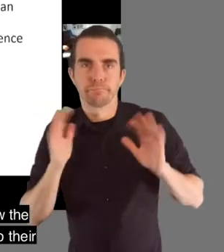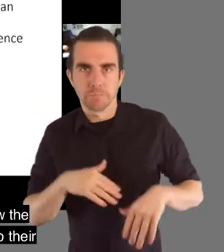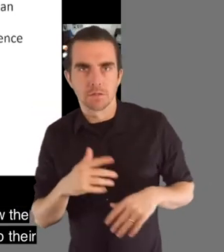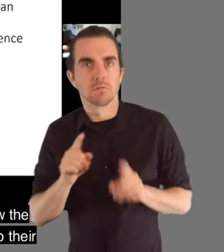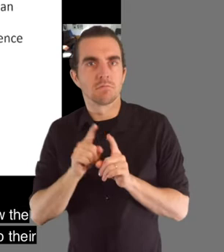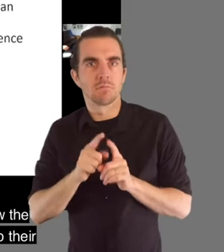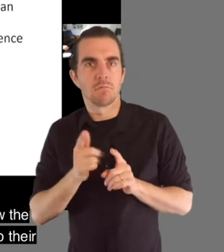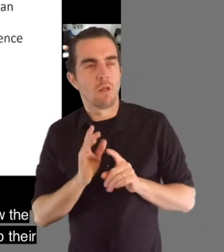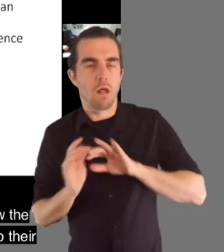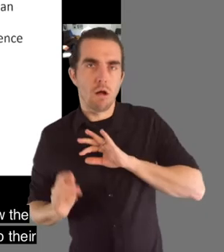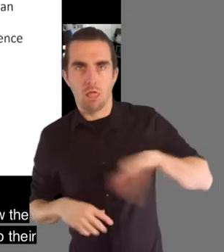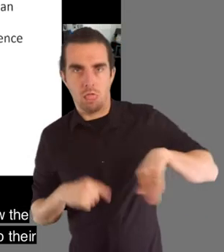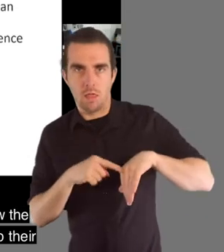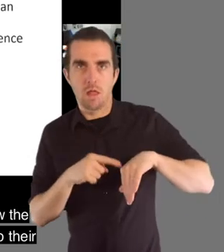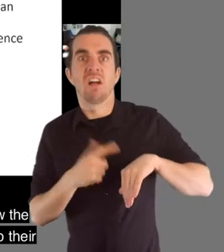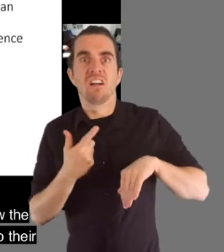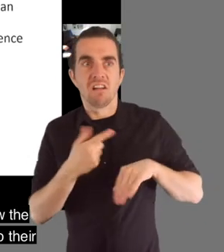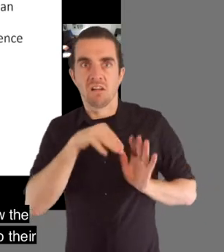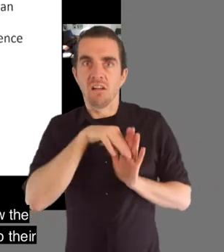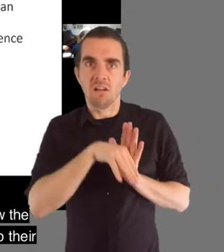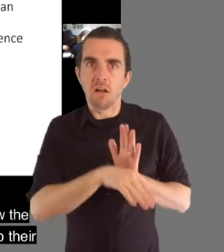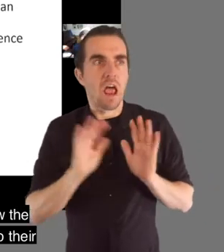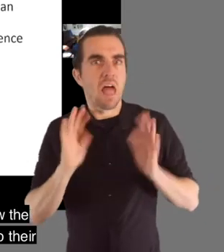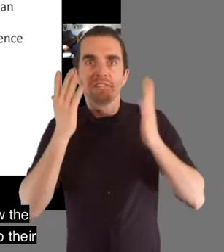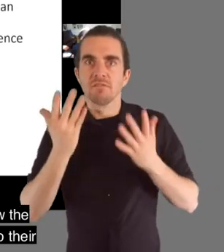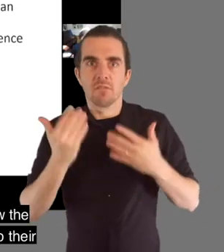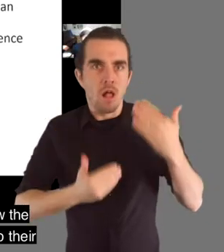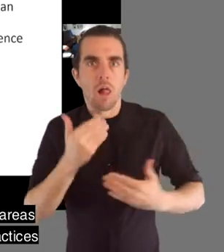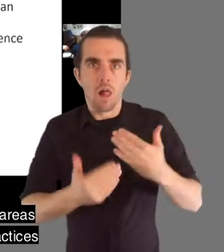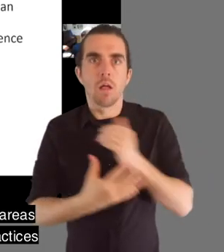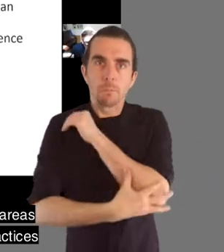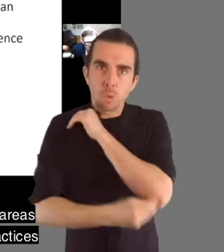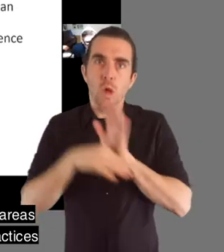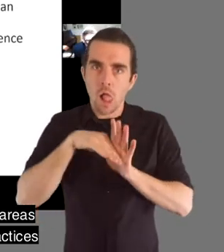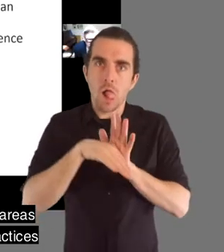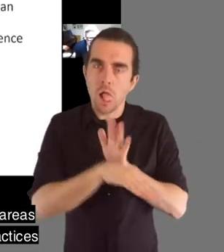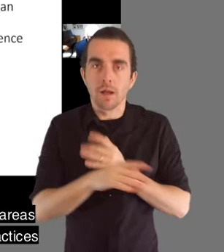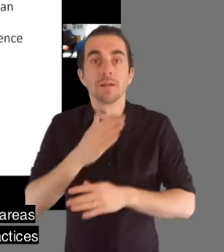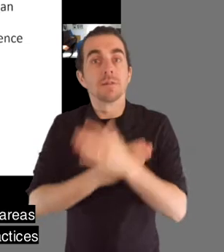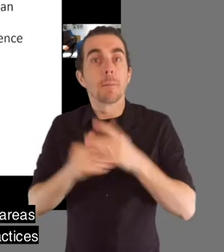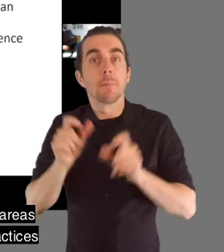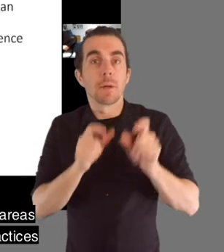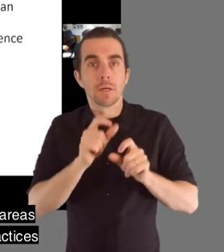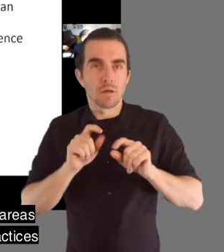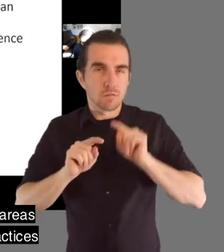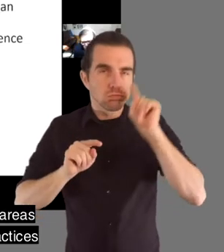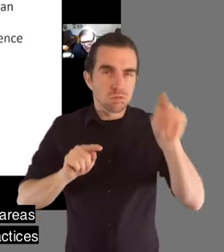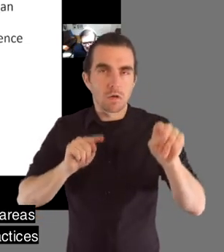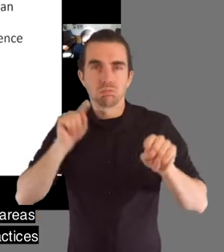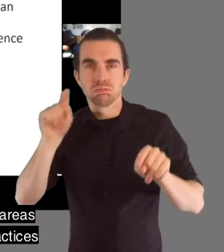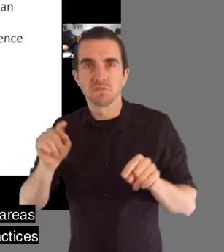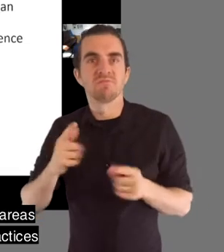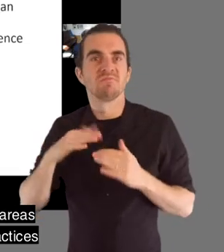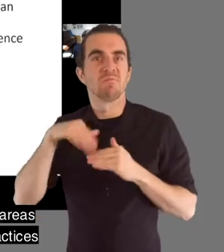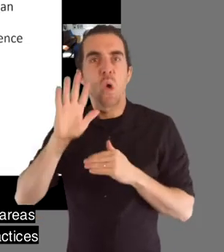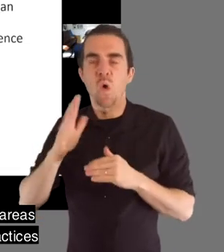livelihood, how the cycle of excluding people leads to their poverty. Disabled people in rural areas